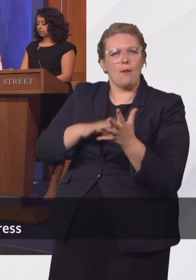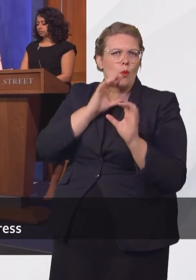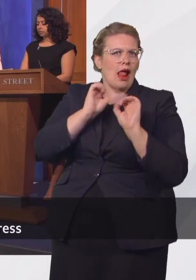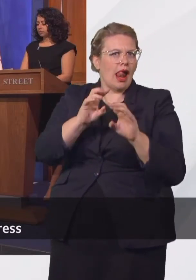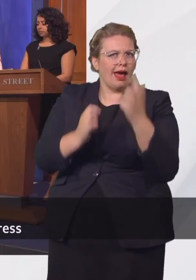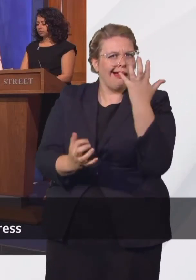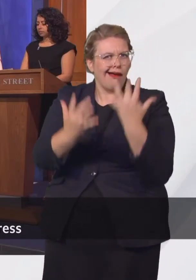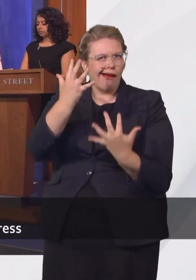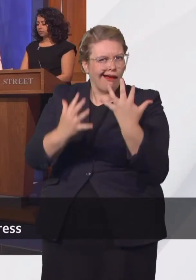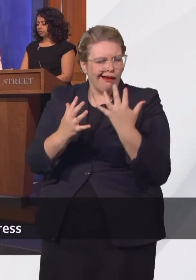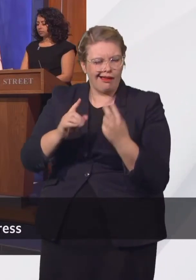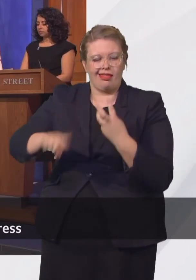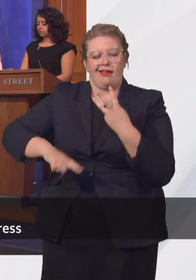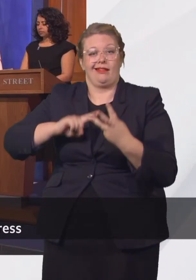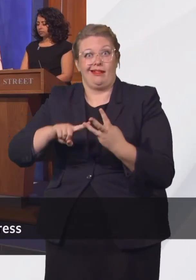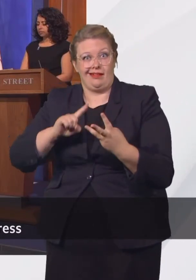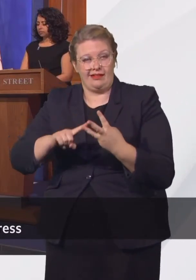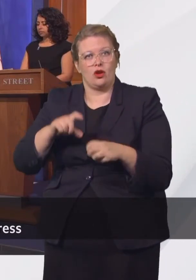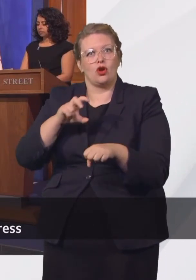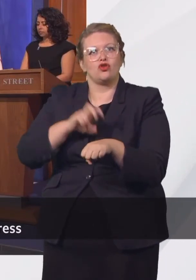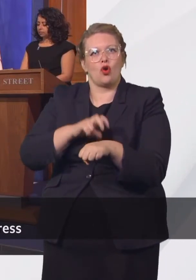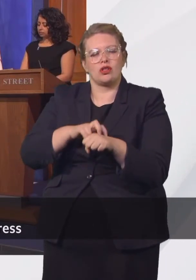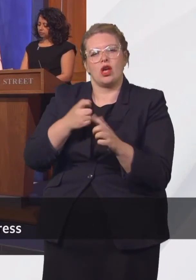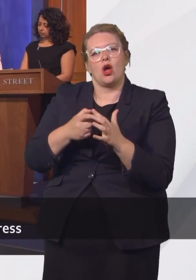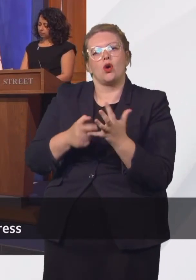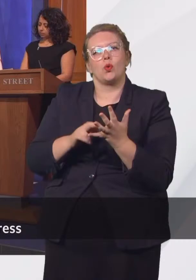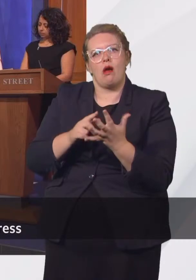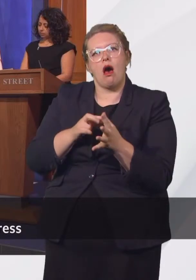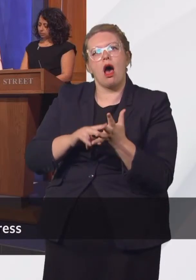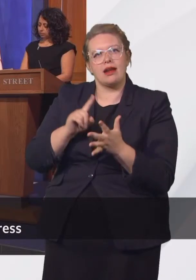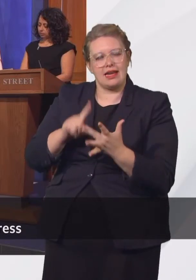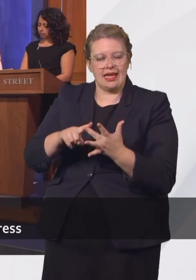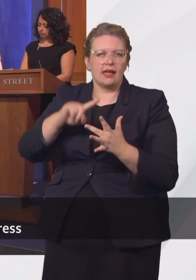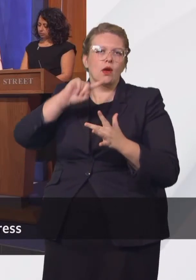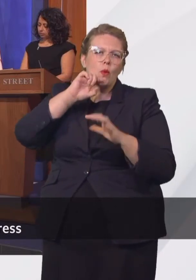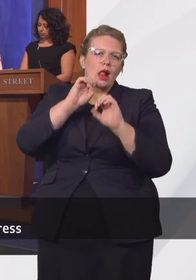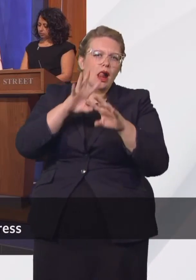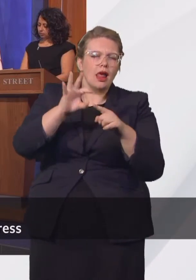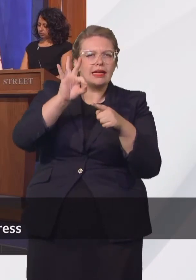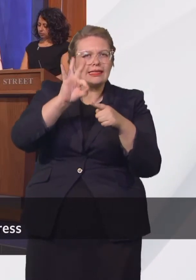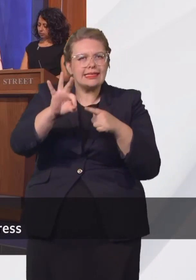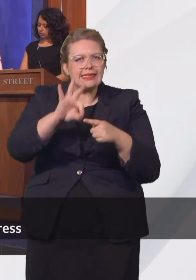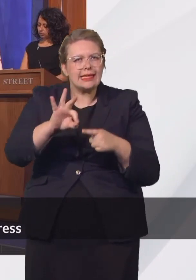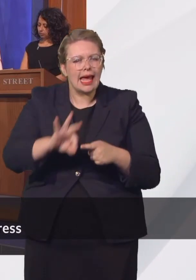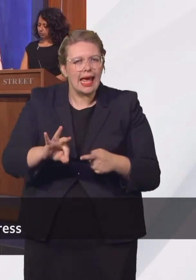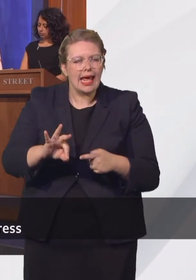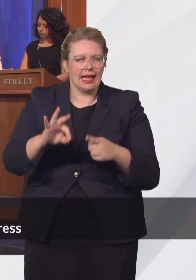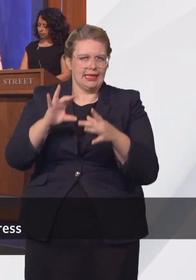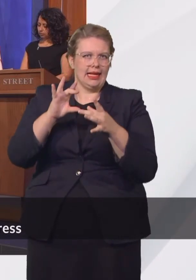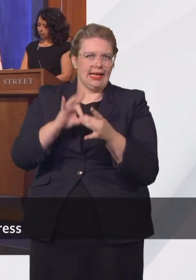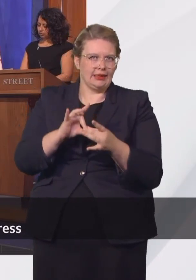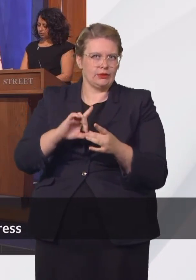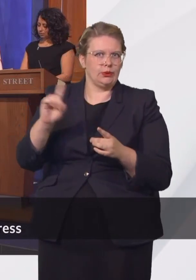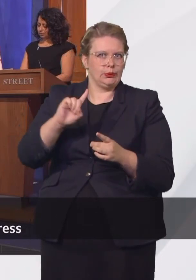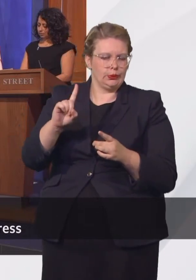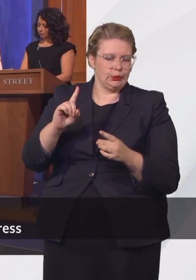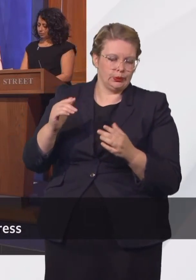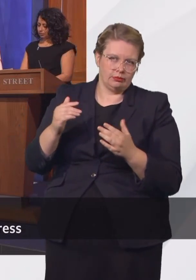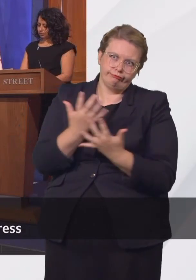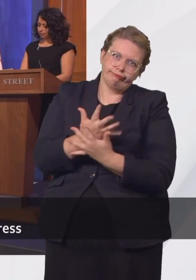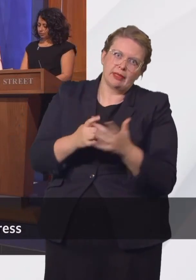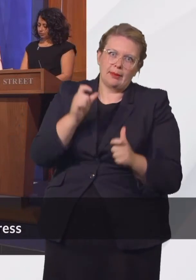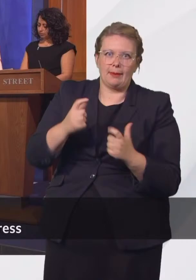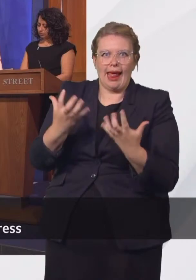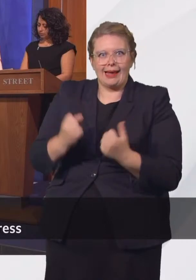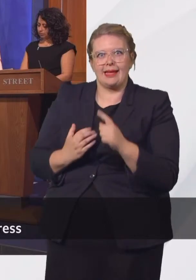and then Dr. Kanani to talk through some of the detailed data about that extraordinarily high take-up of the